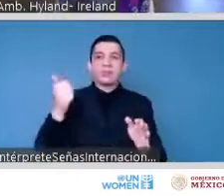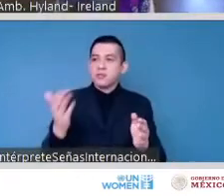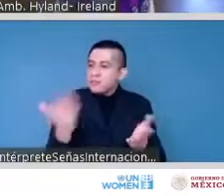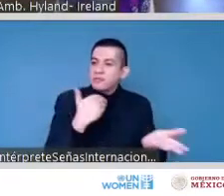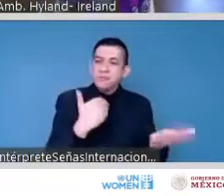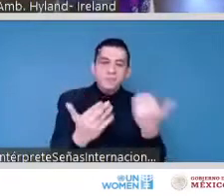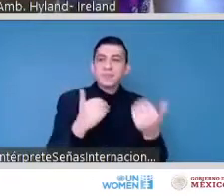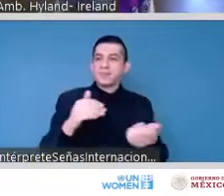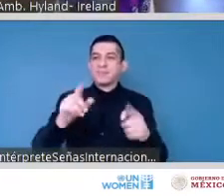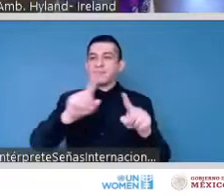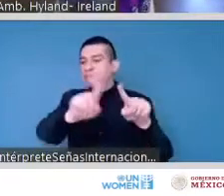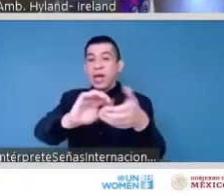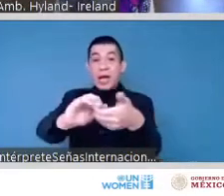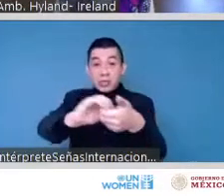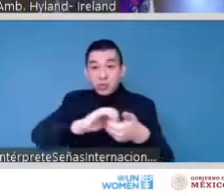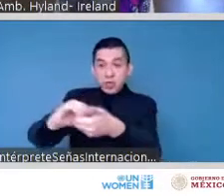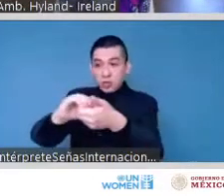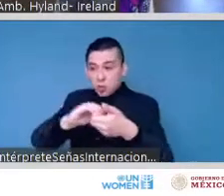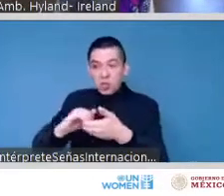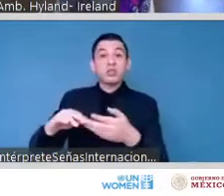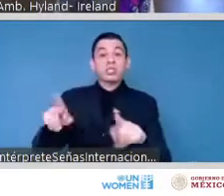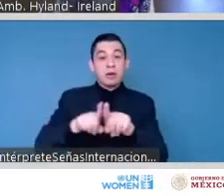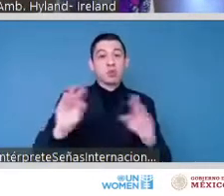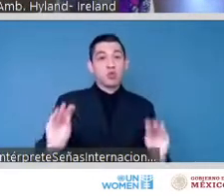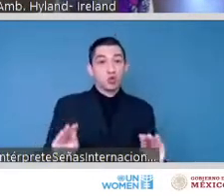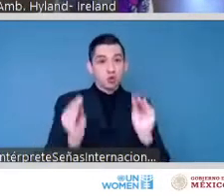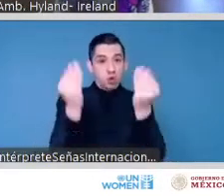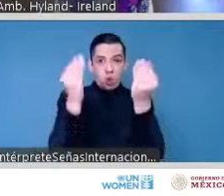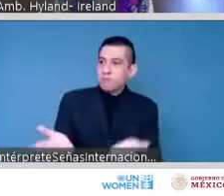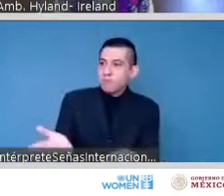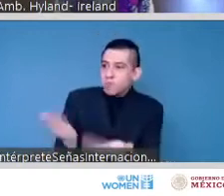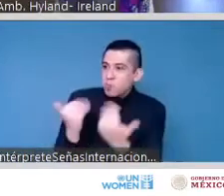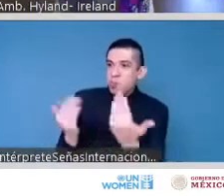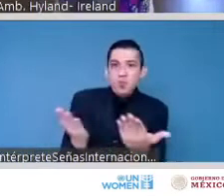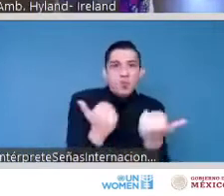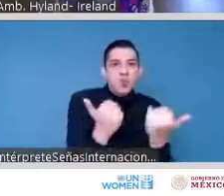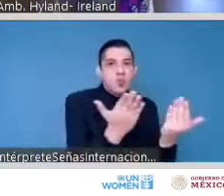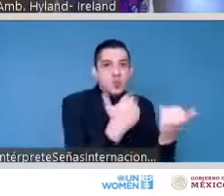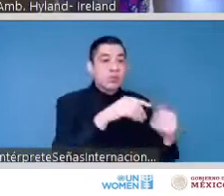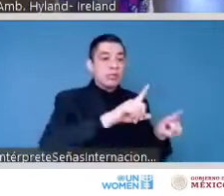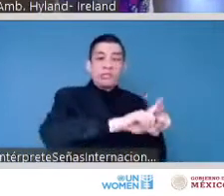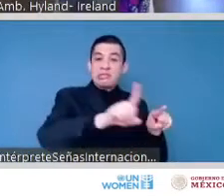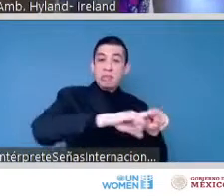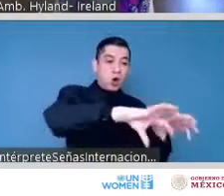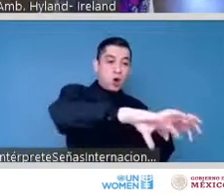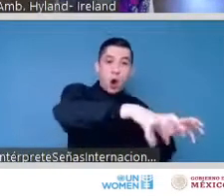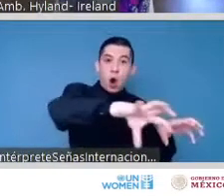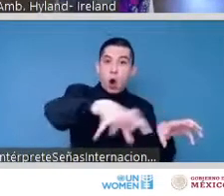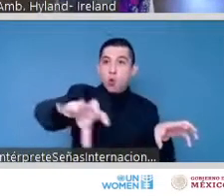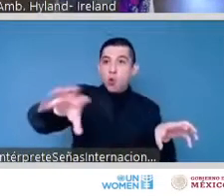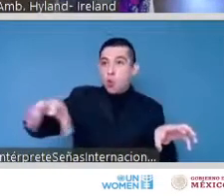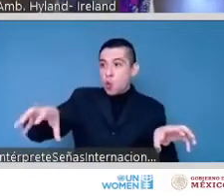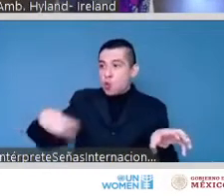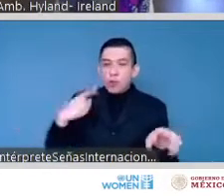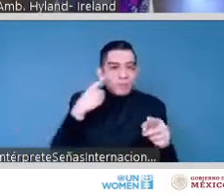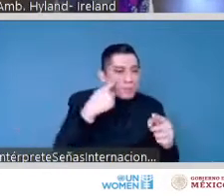think many of our countries are realizing the importance of being specific, including by naming the importance of youth, about